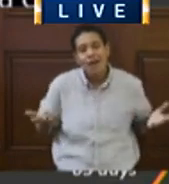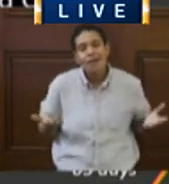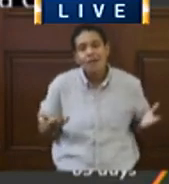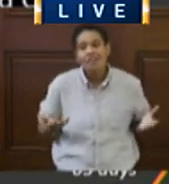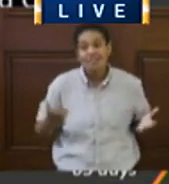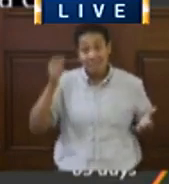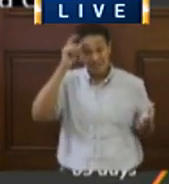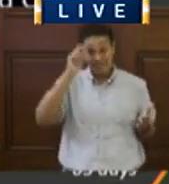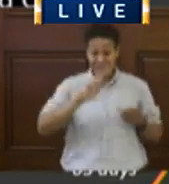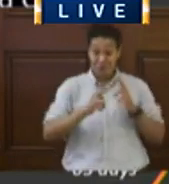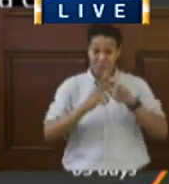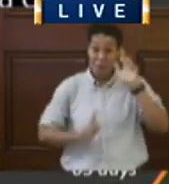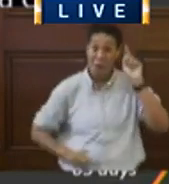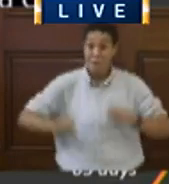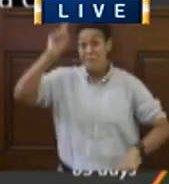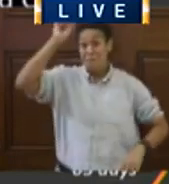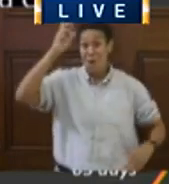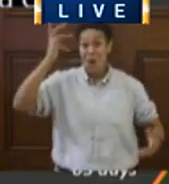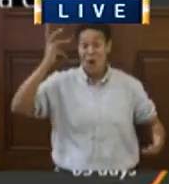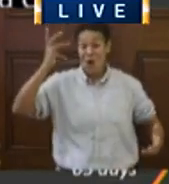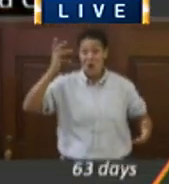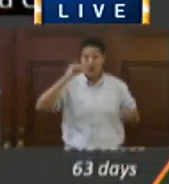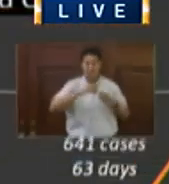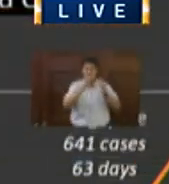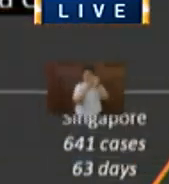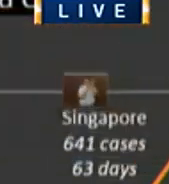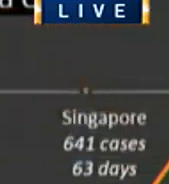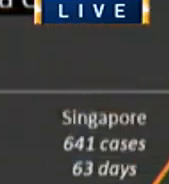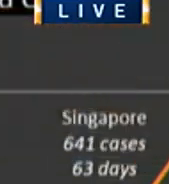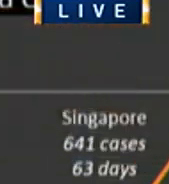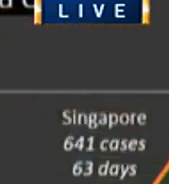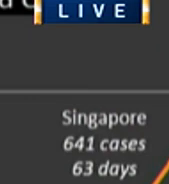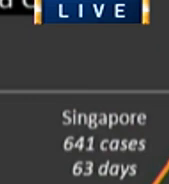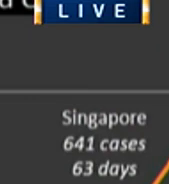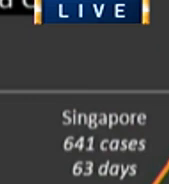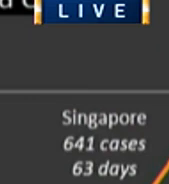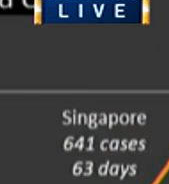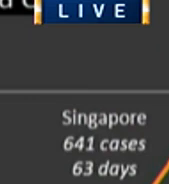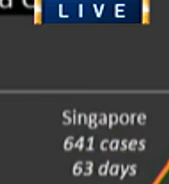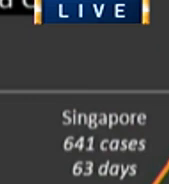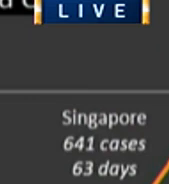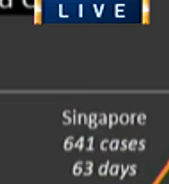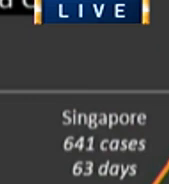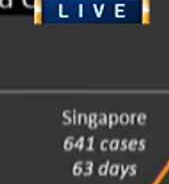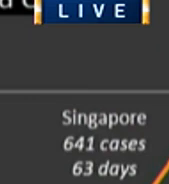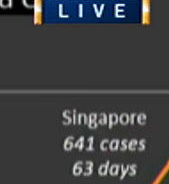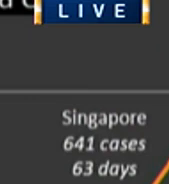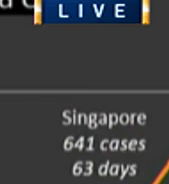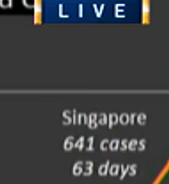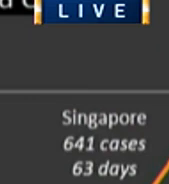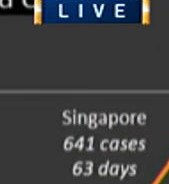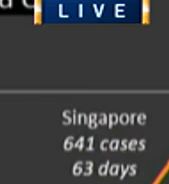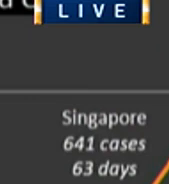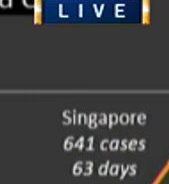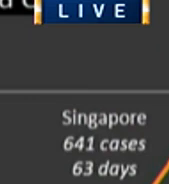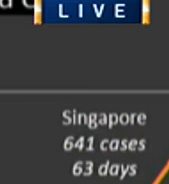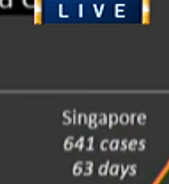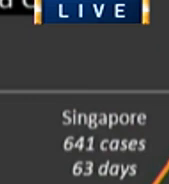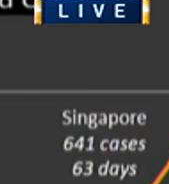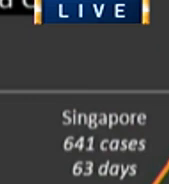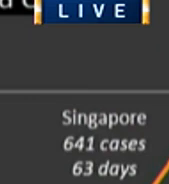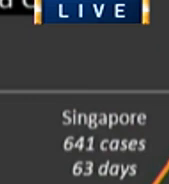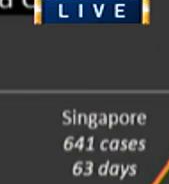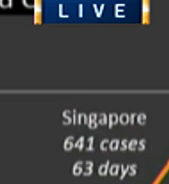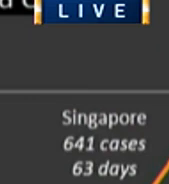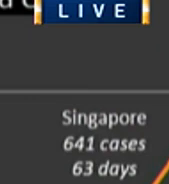upsurge in some countries might not be a challenge because maybe they have enough beds and enough ventilators